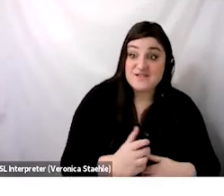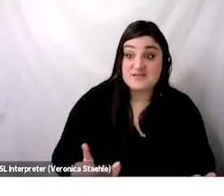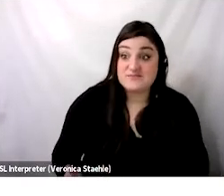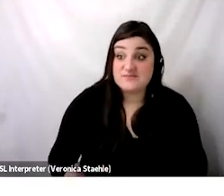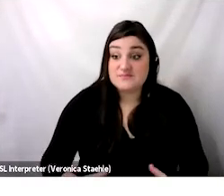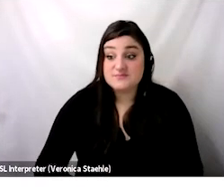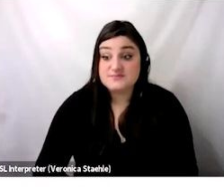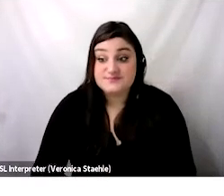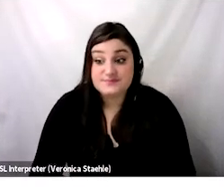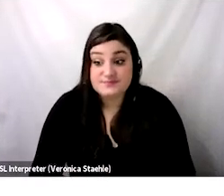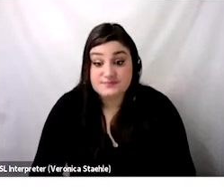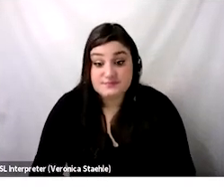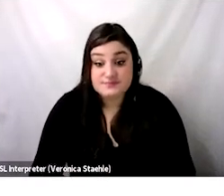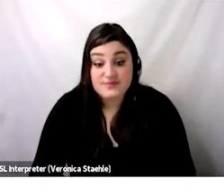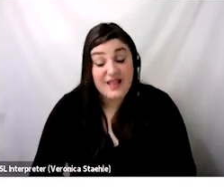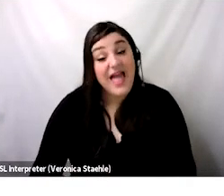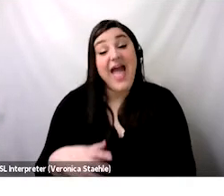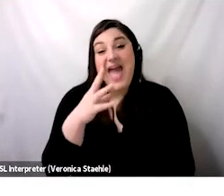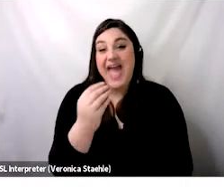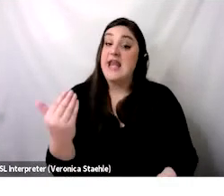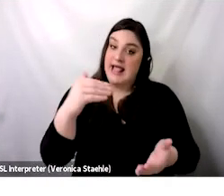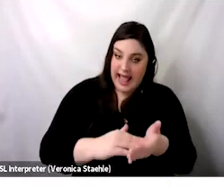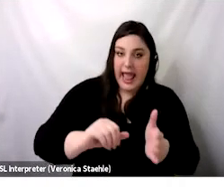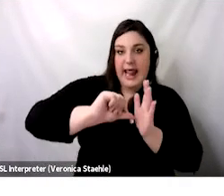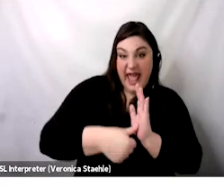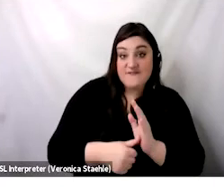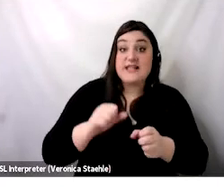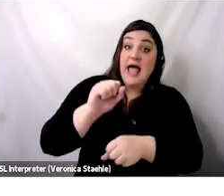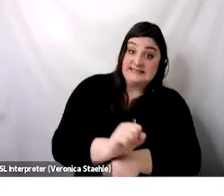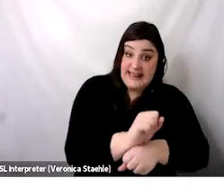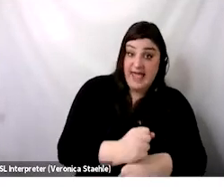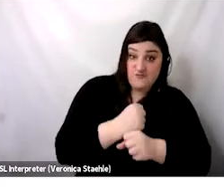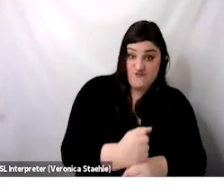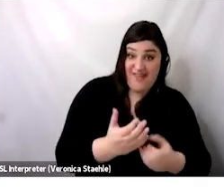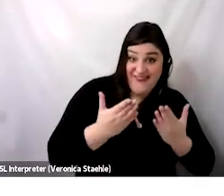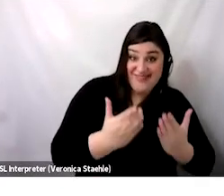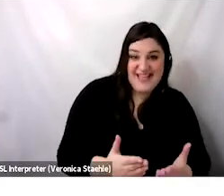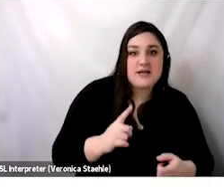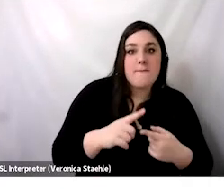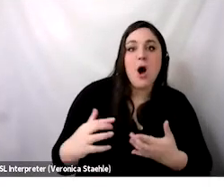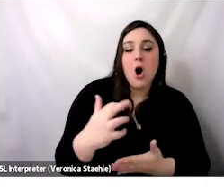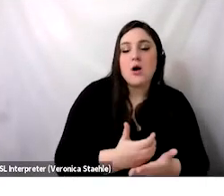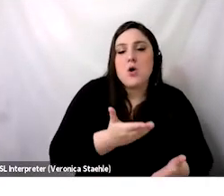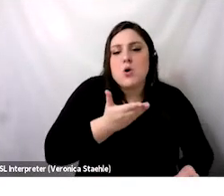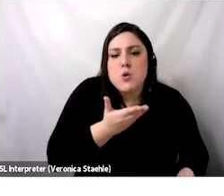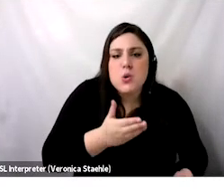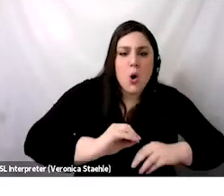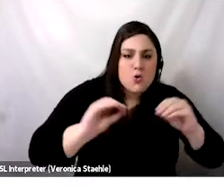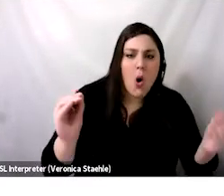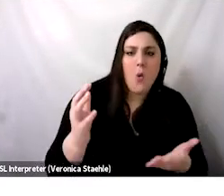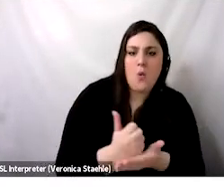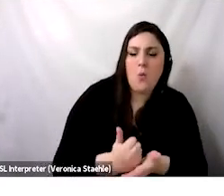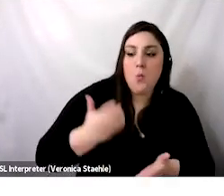which slaves received zero wealth. And because cotton became